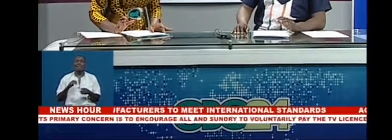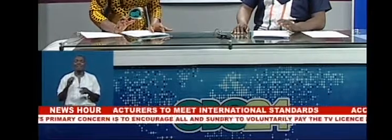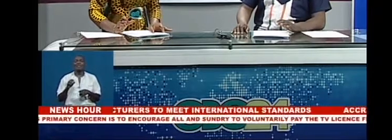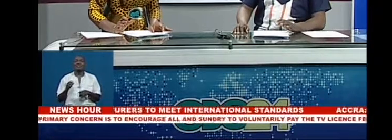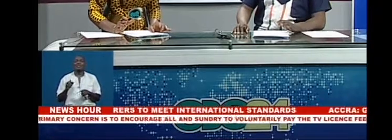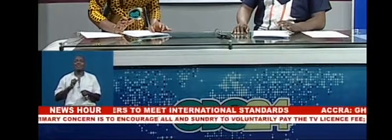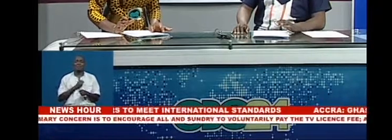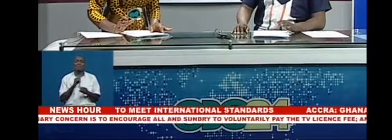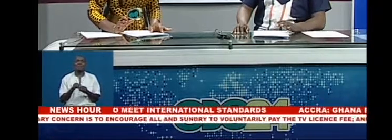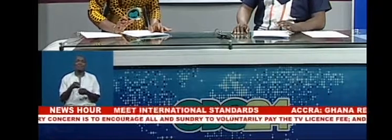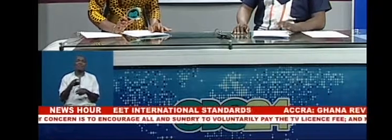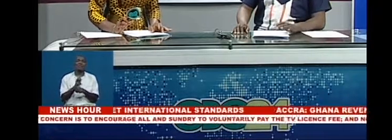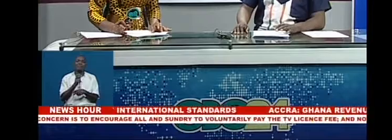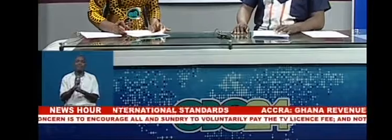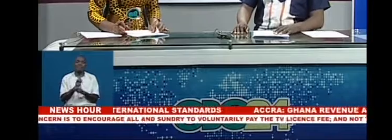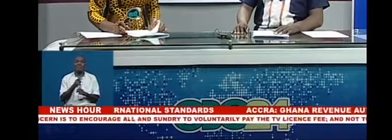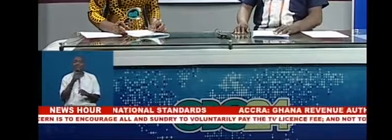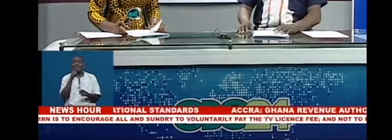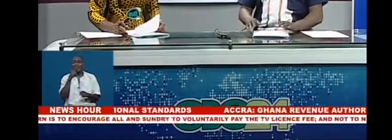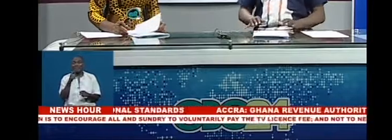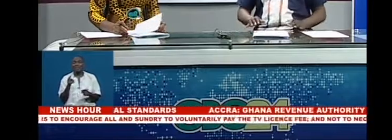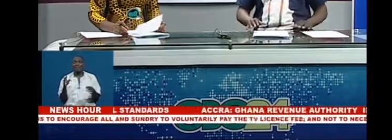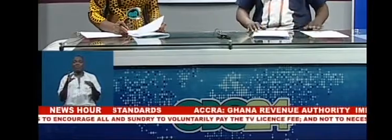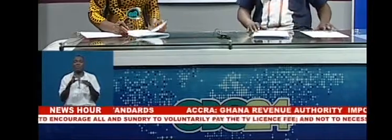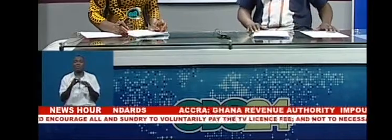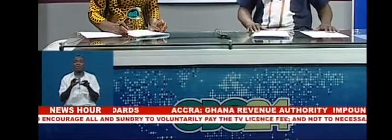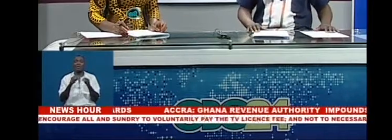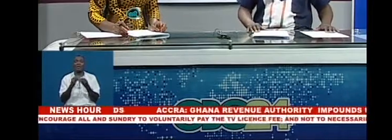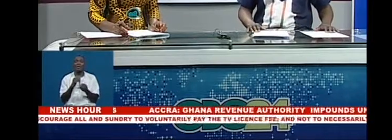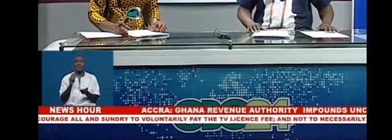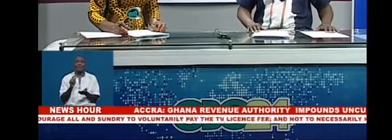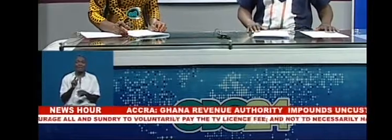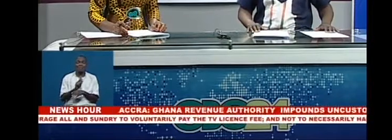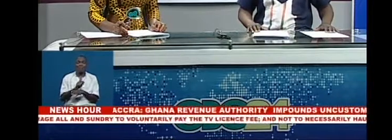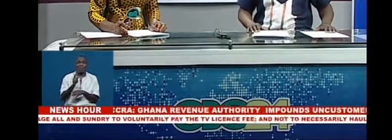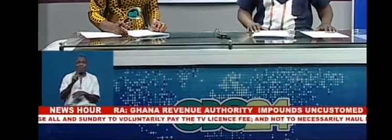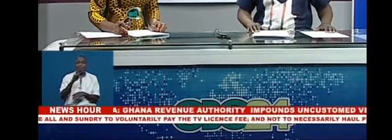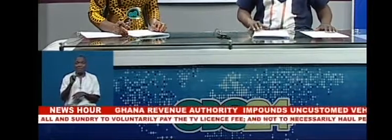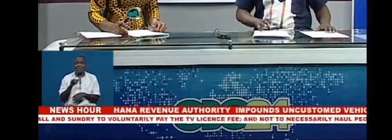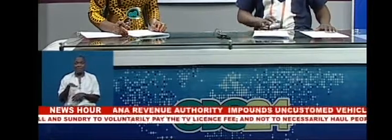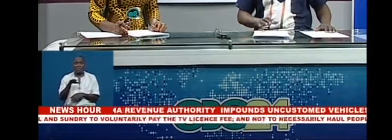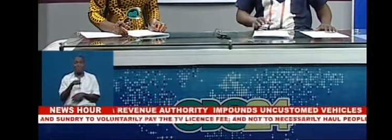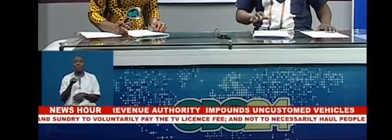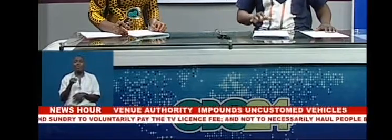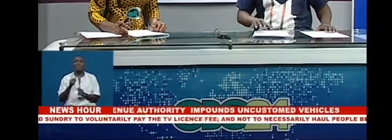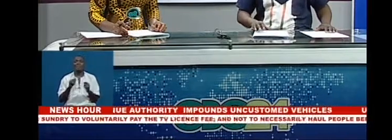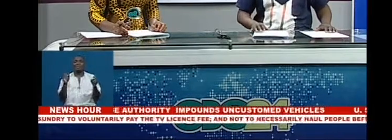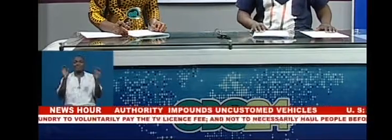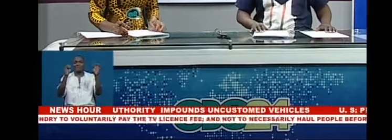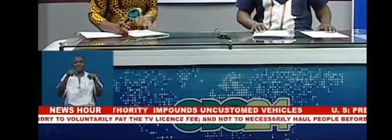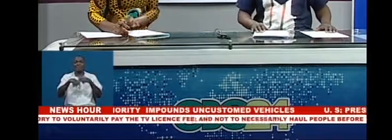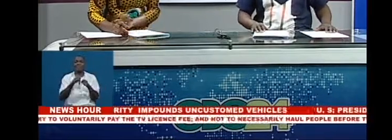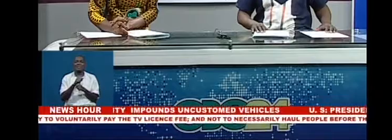The president made these comments when he joined organized labor in Kumasi, the Ashanti regional capital, to mark this